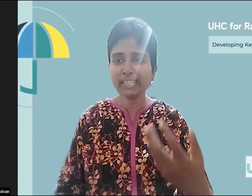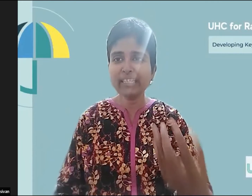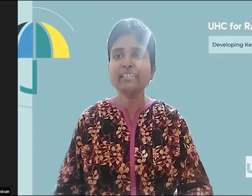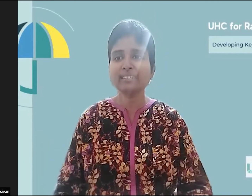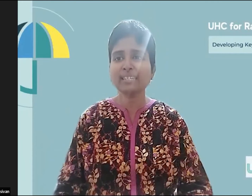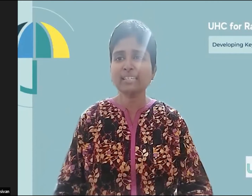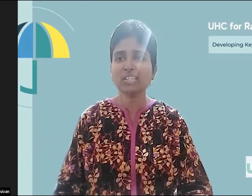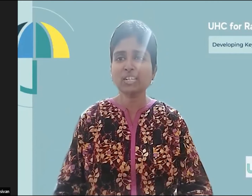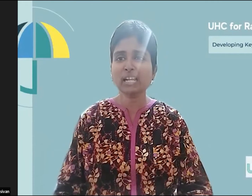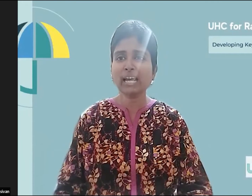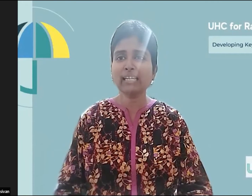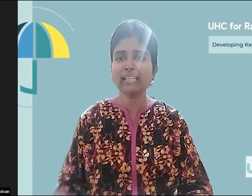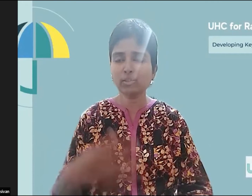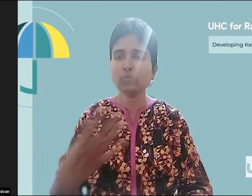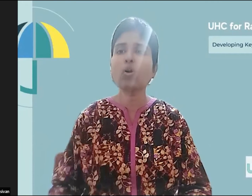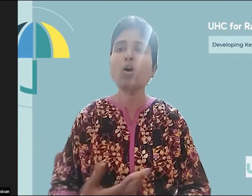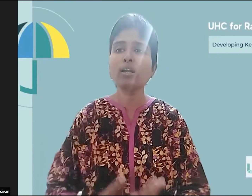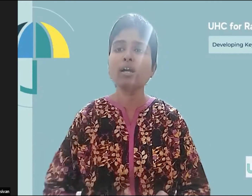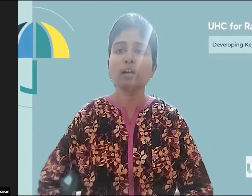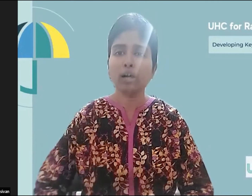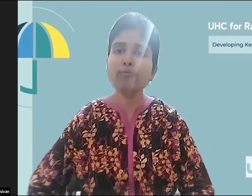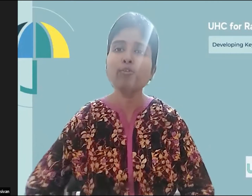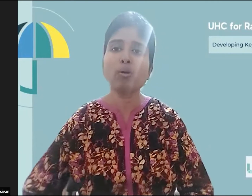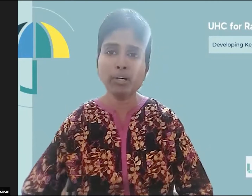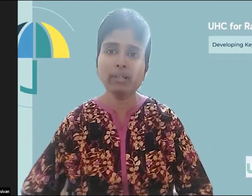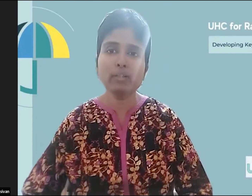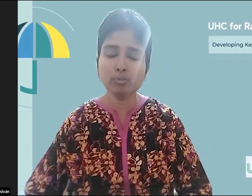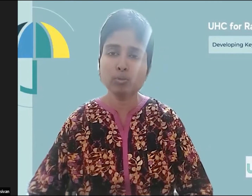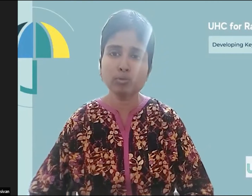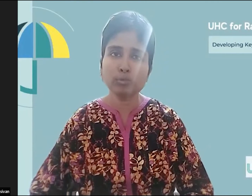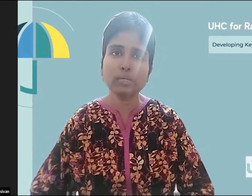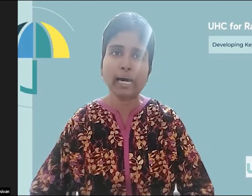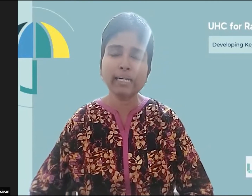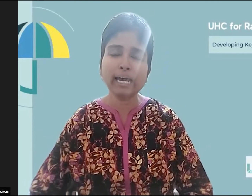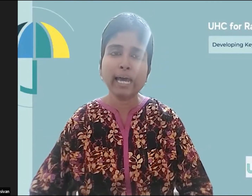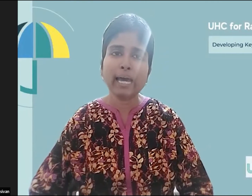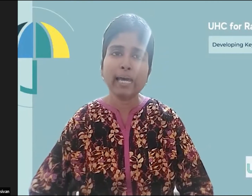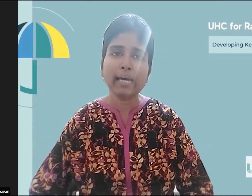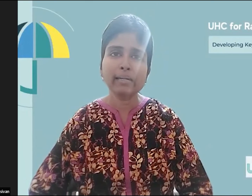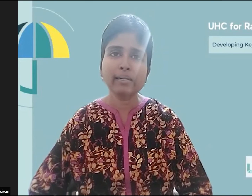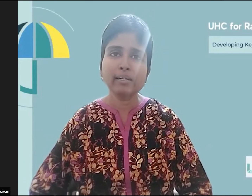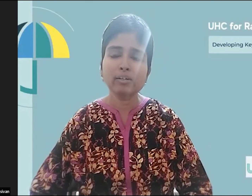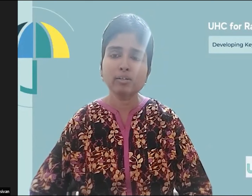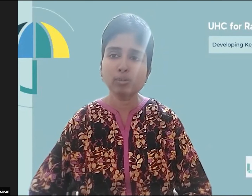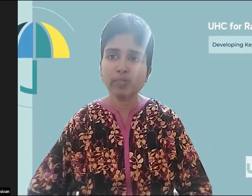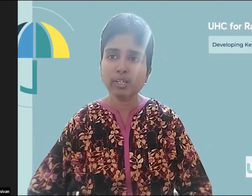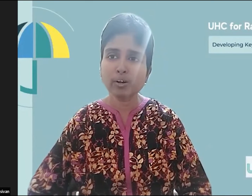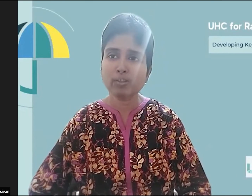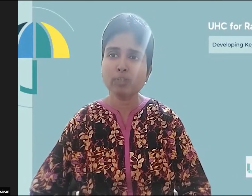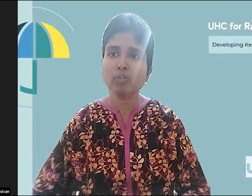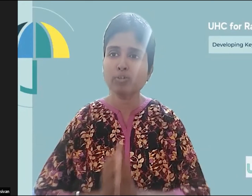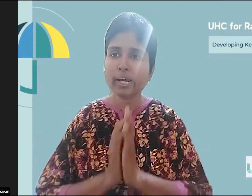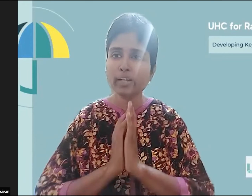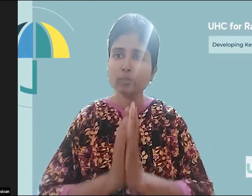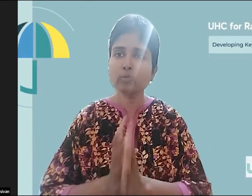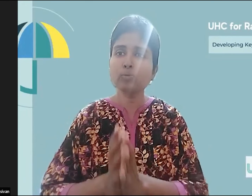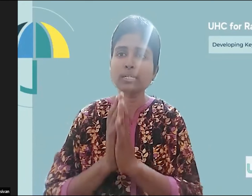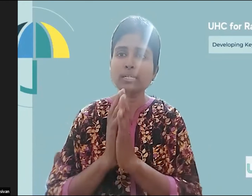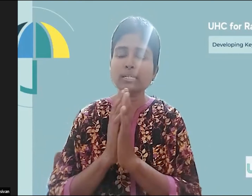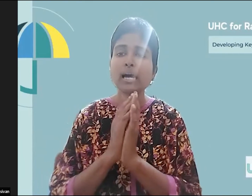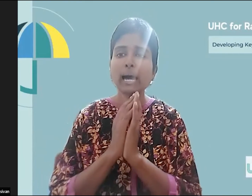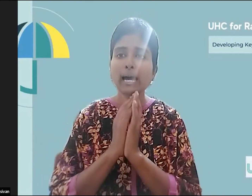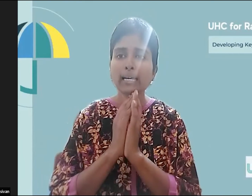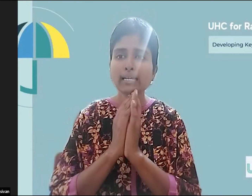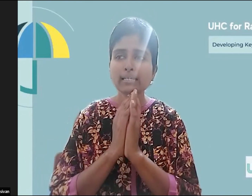political leaders' discussion, and they should all come forward to do that. And so we are also trying to do